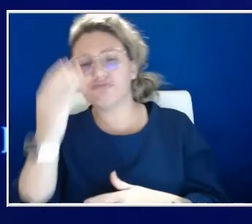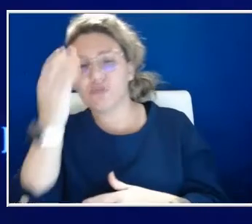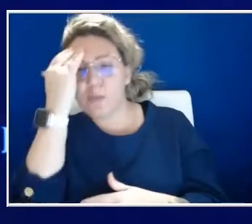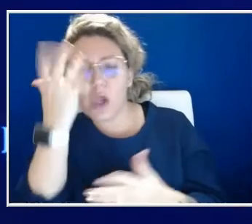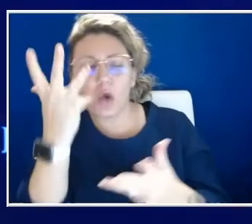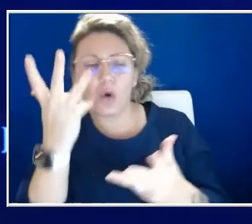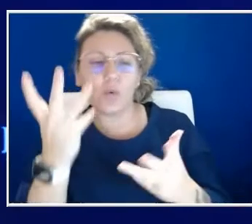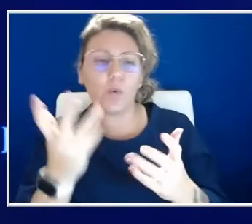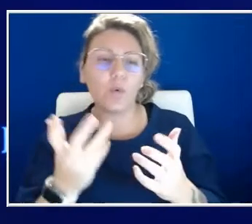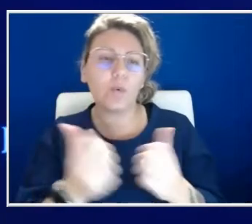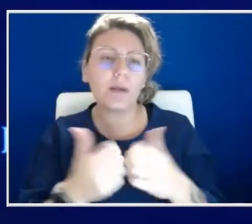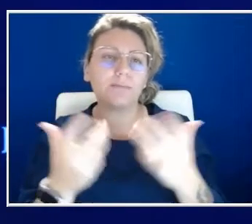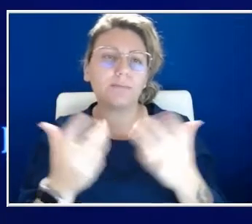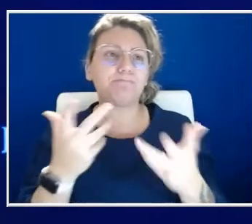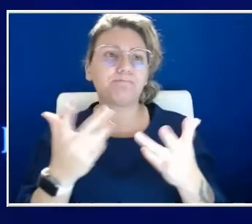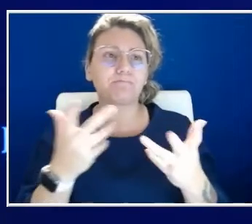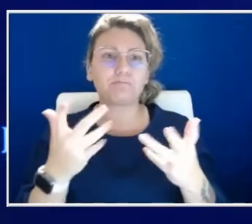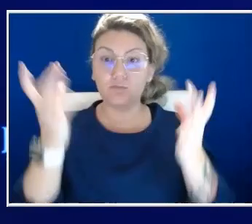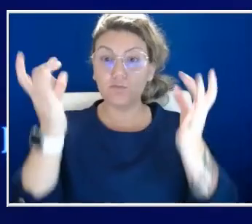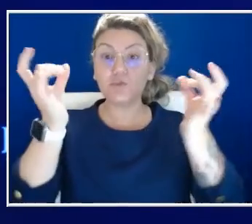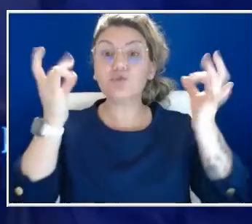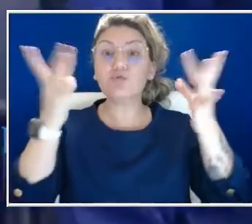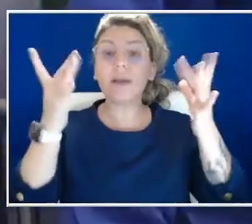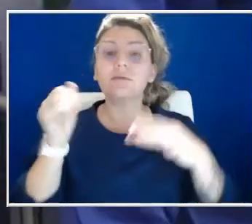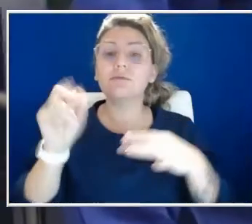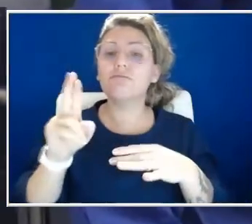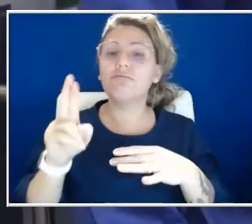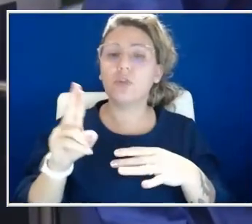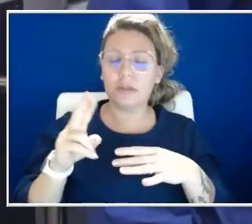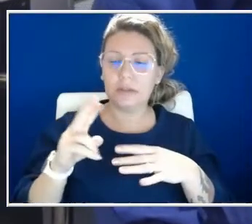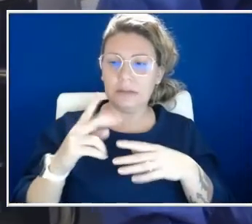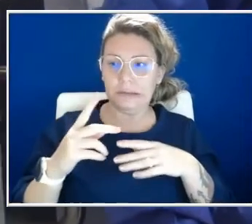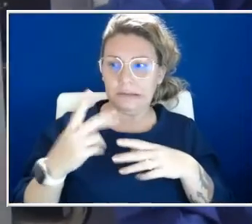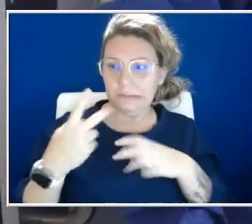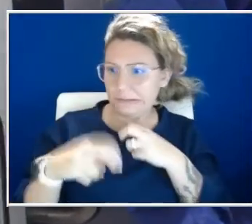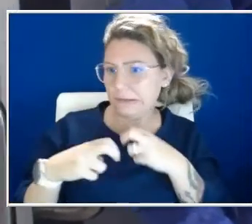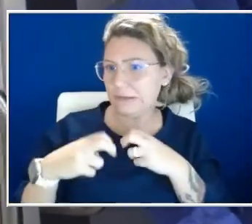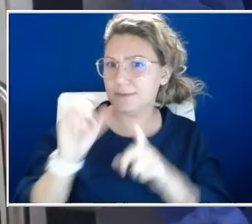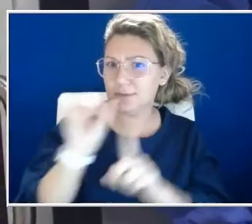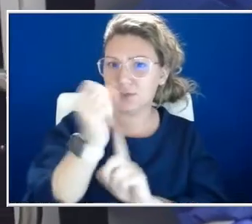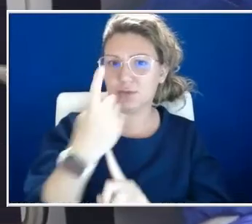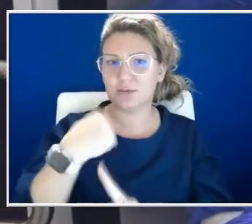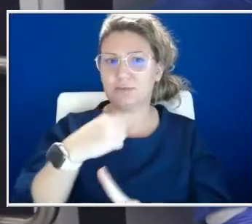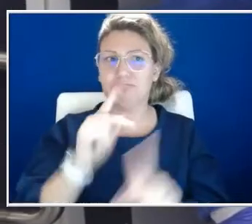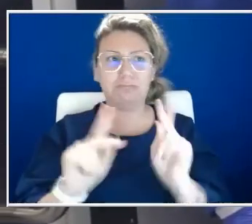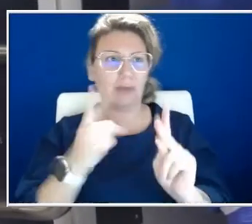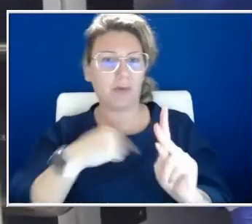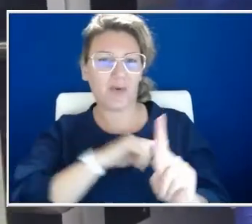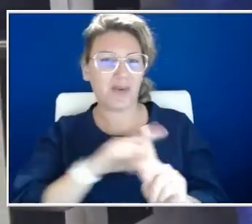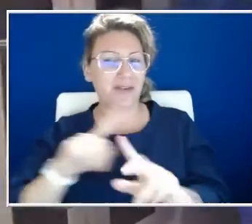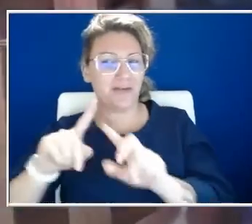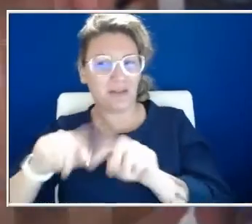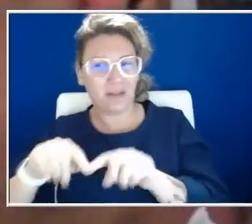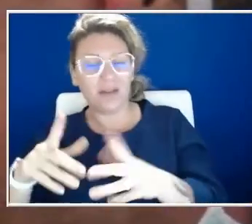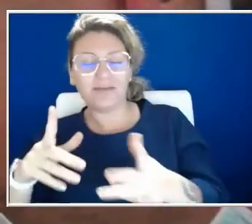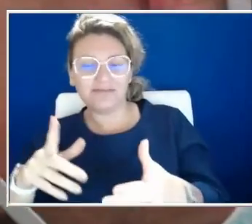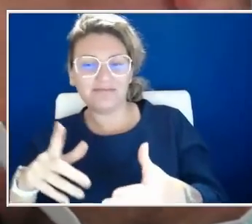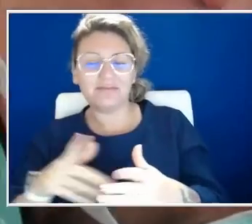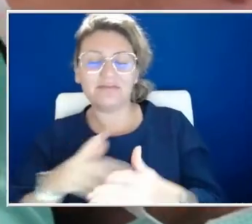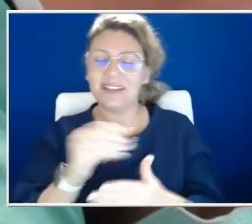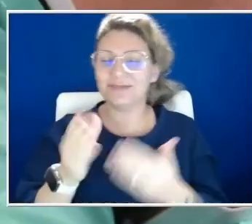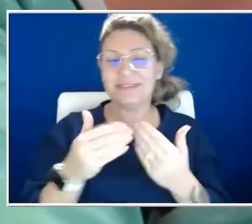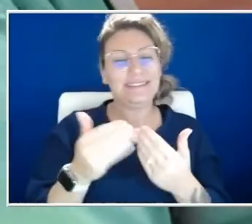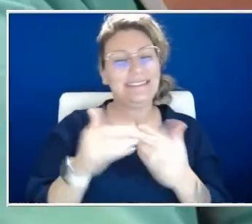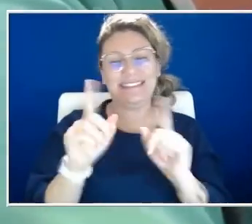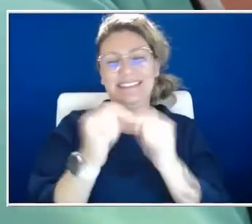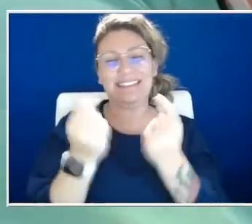with crisis or difficult situations, and people that we could count on. And that was again an easy team to assemble.